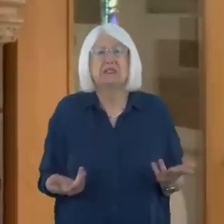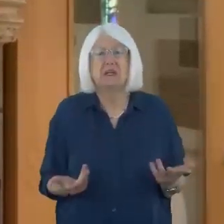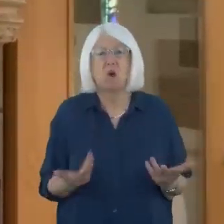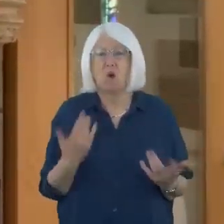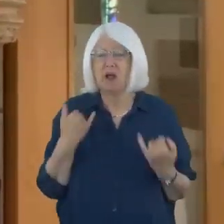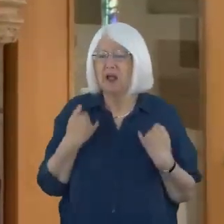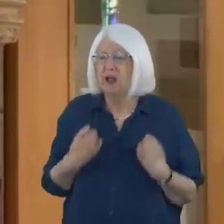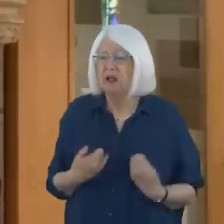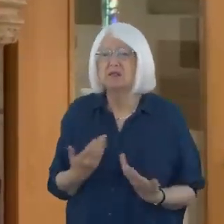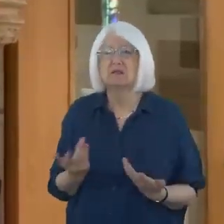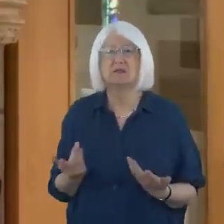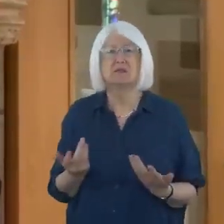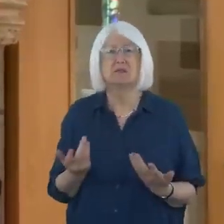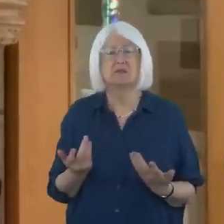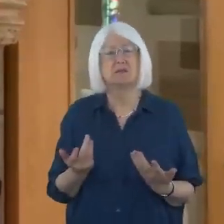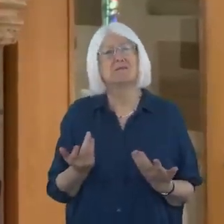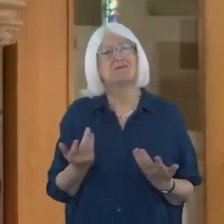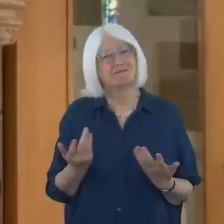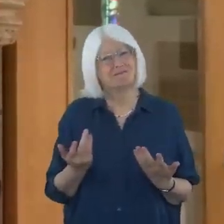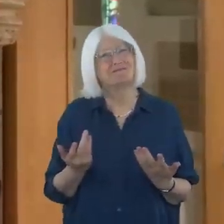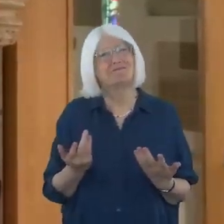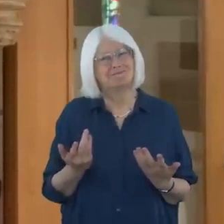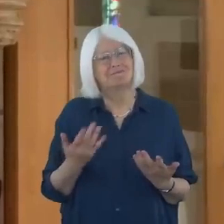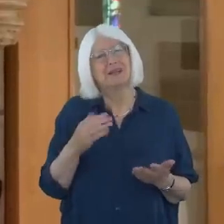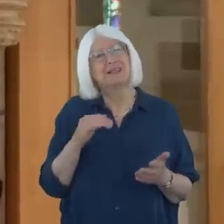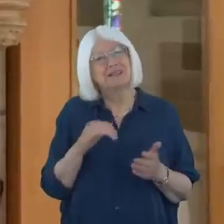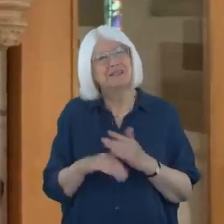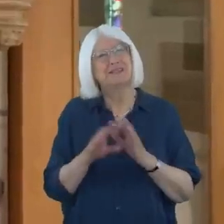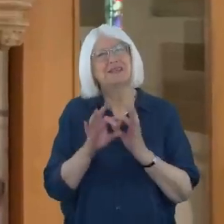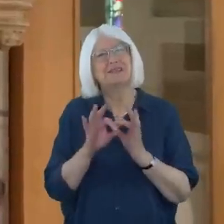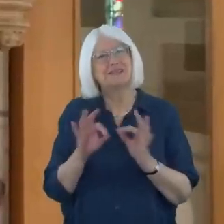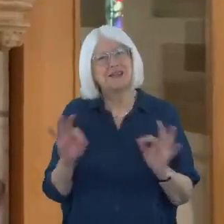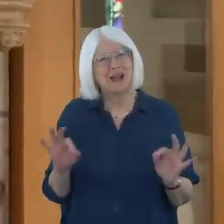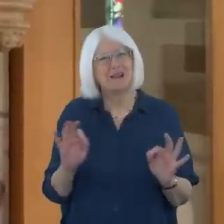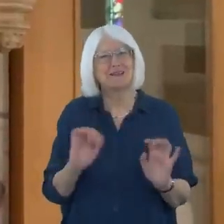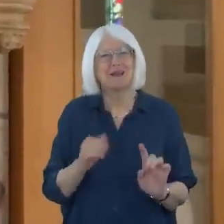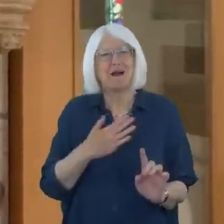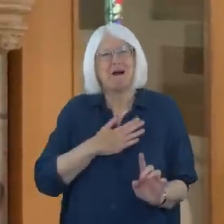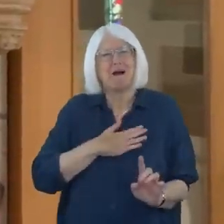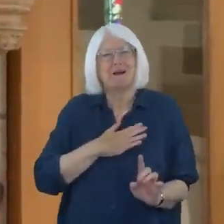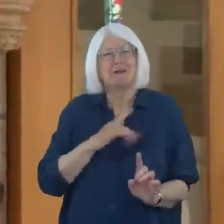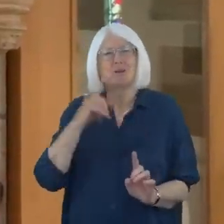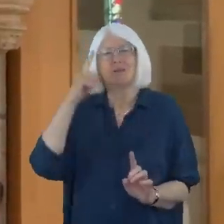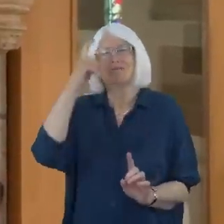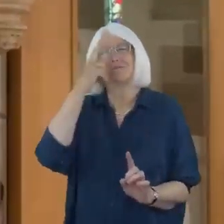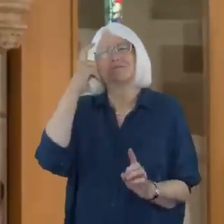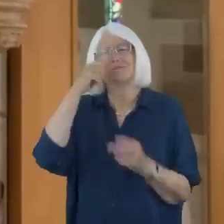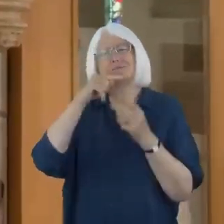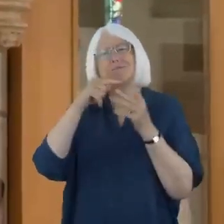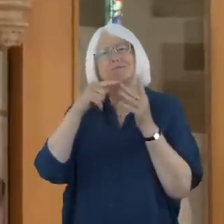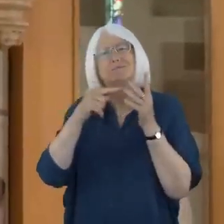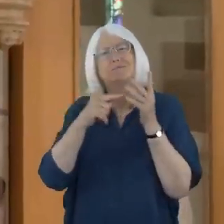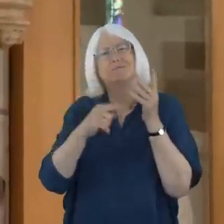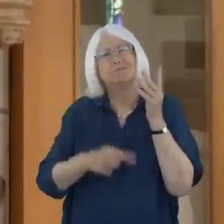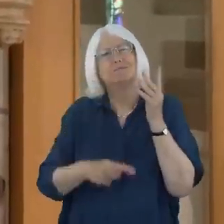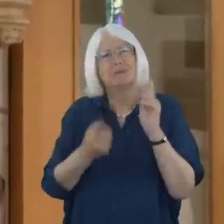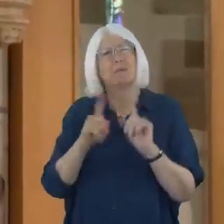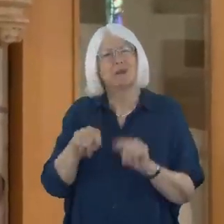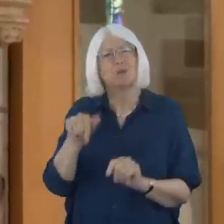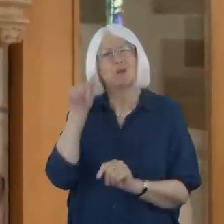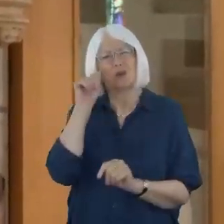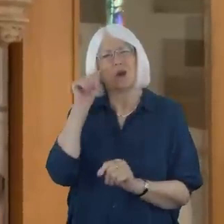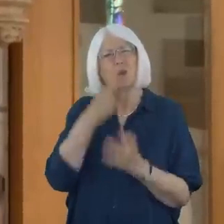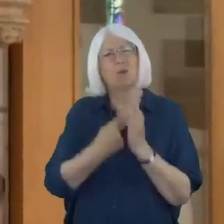illness. And in our hearts and in silence, we bring to you all those who we